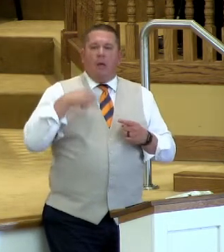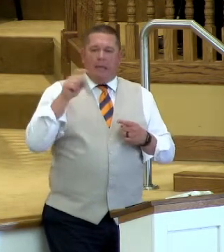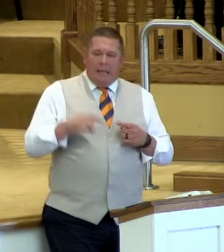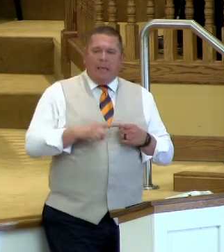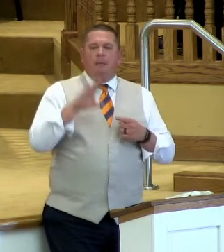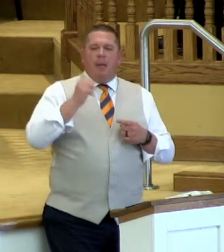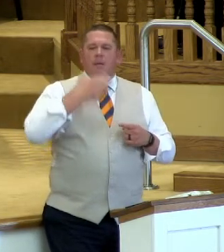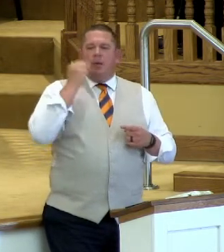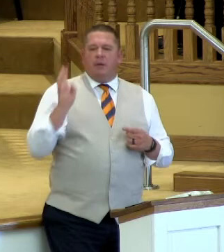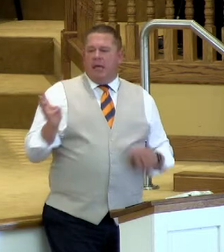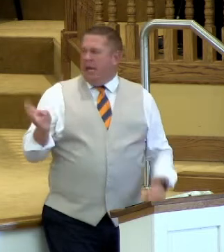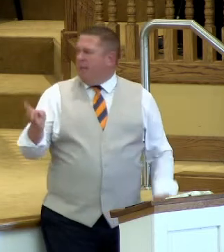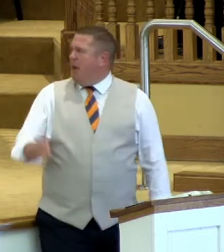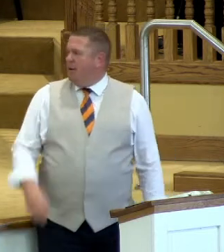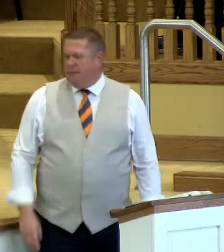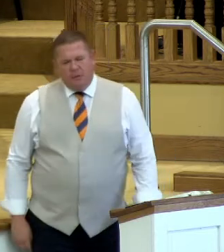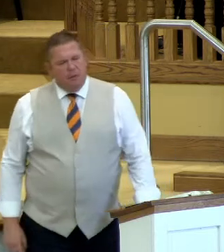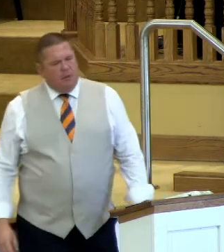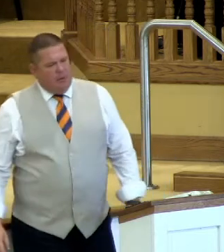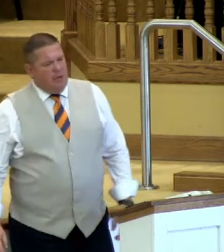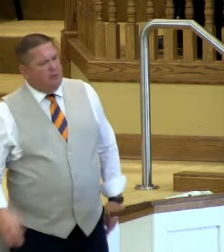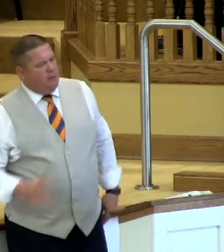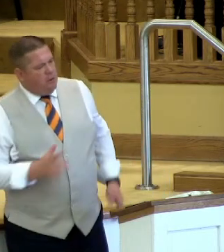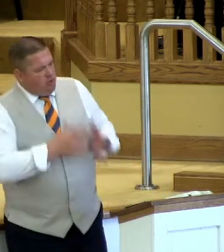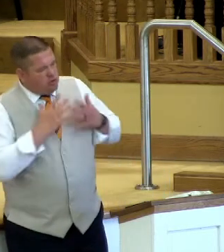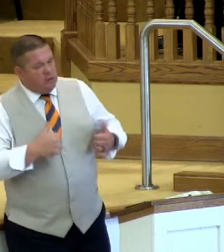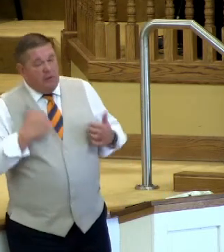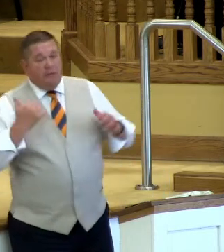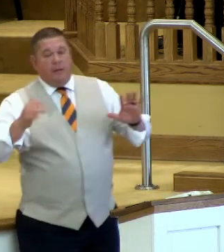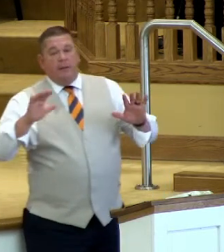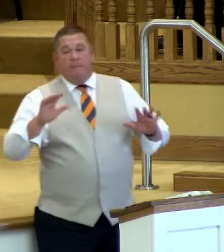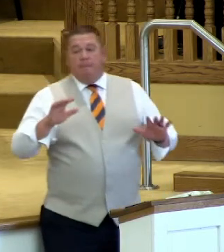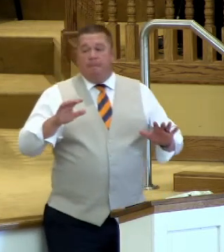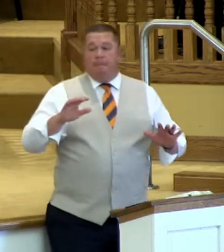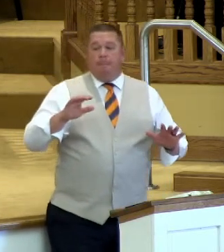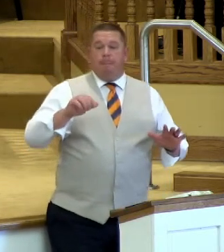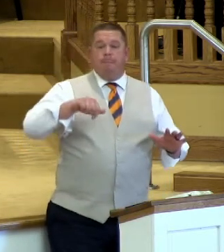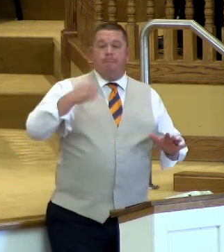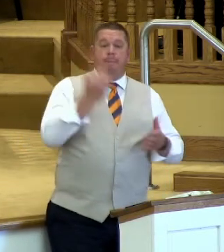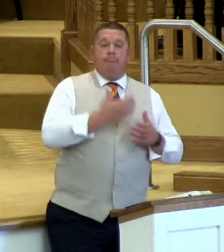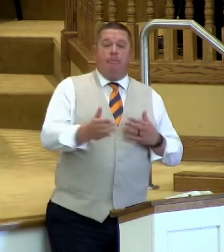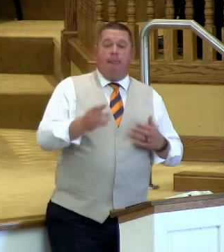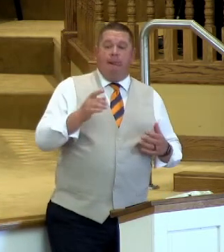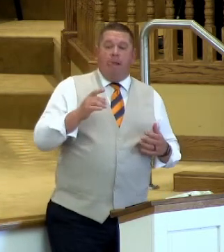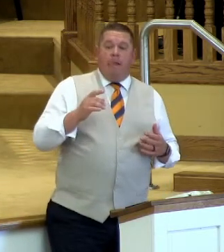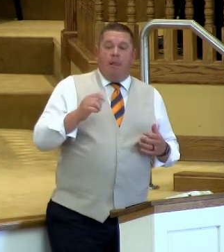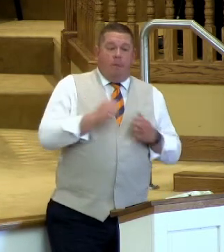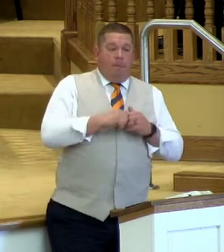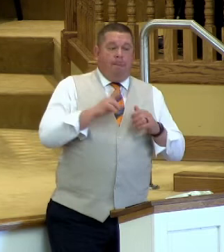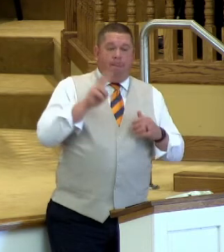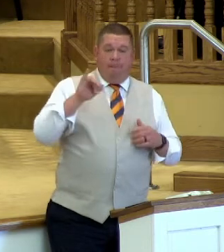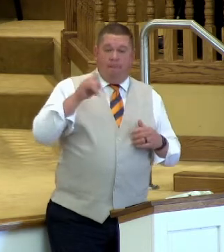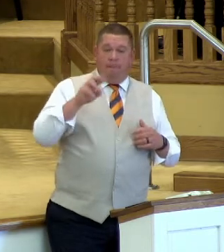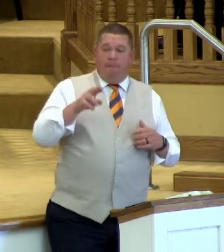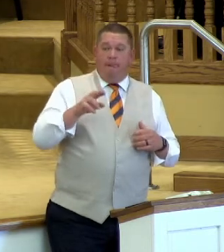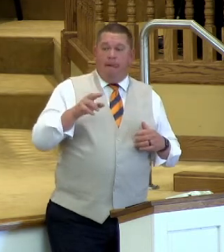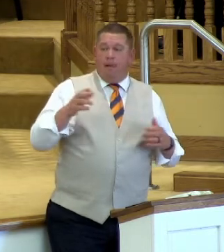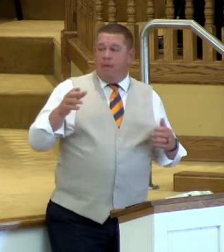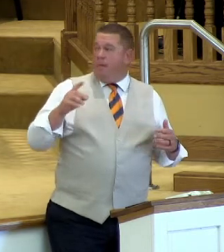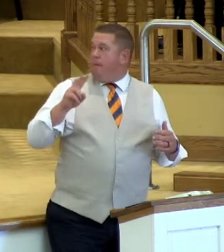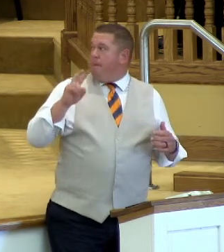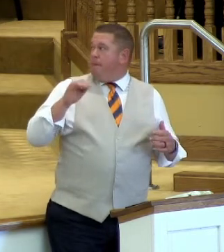need to be a better witness about in our Christian life. Another thing with the viper of